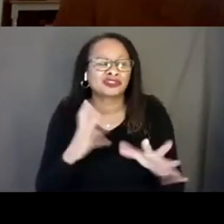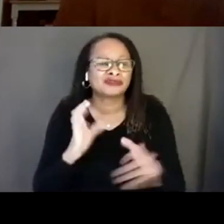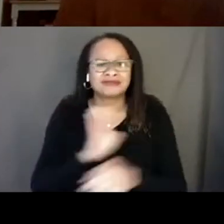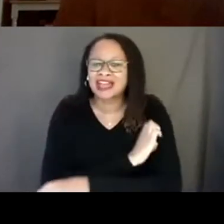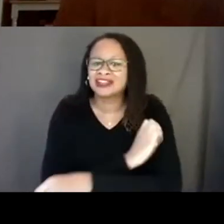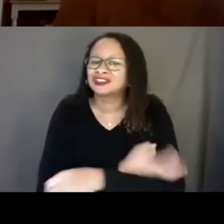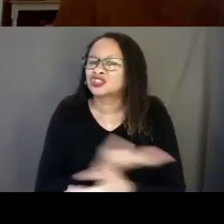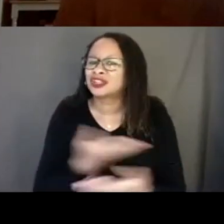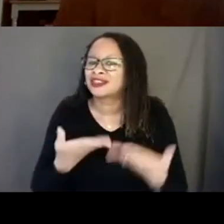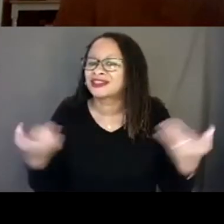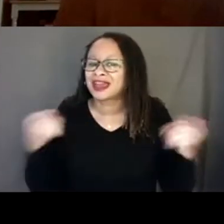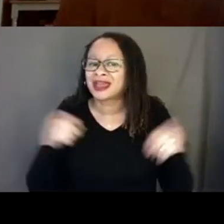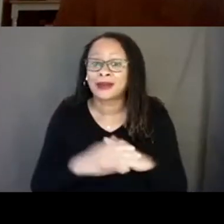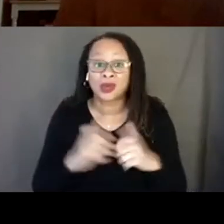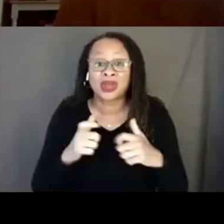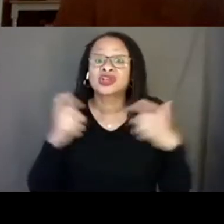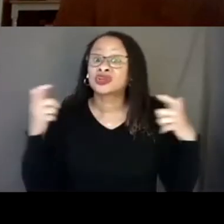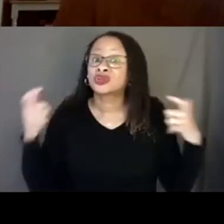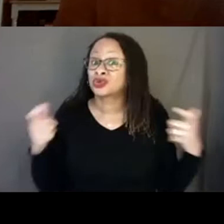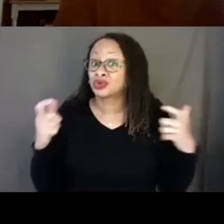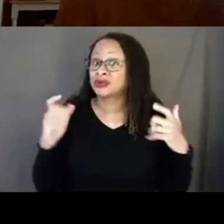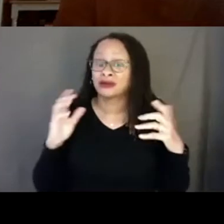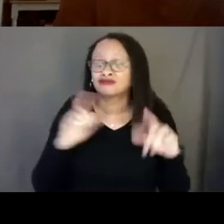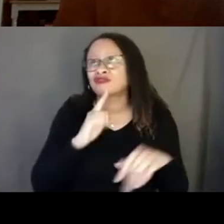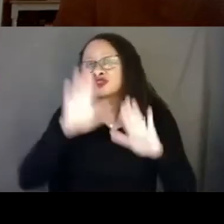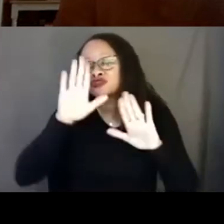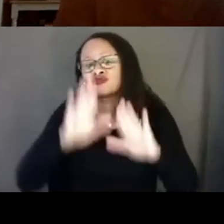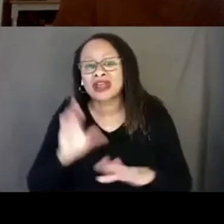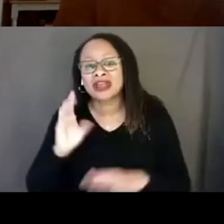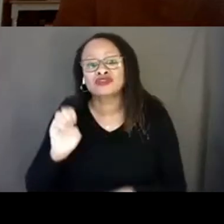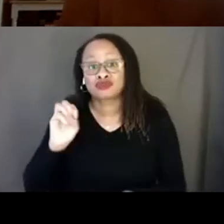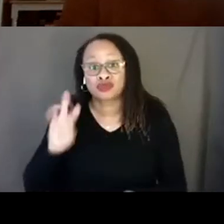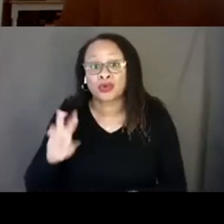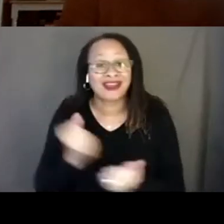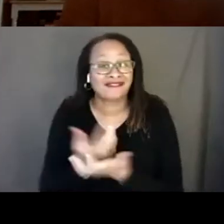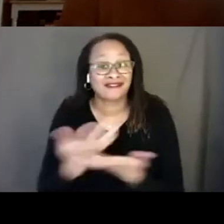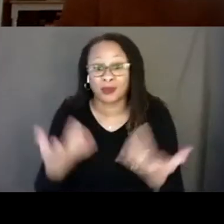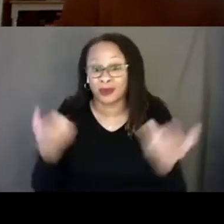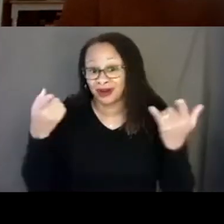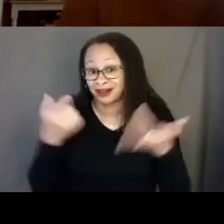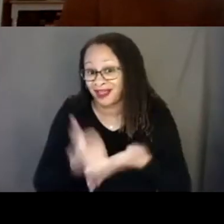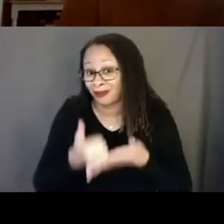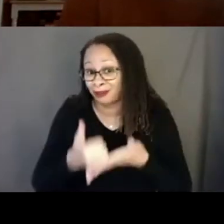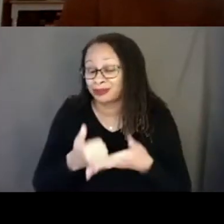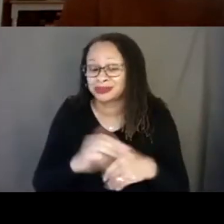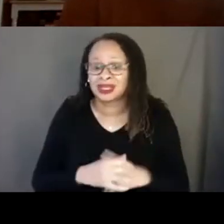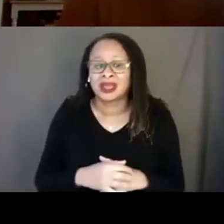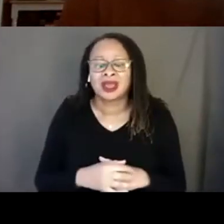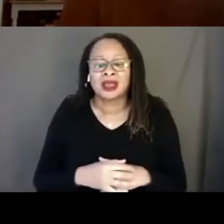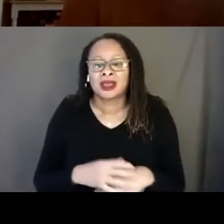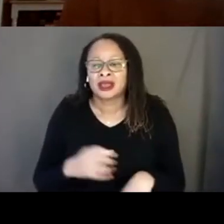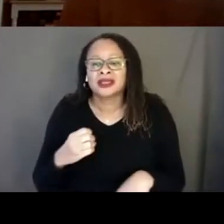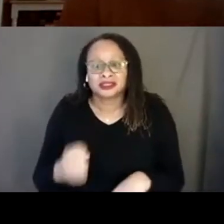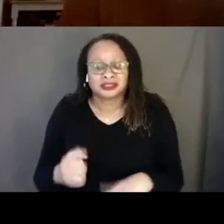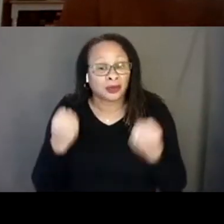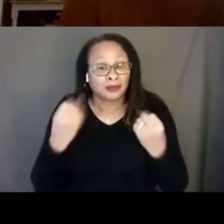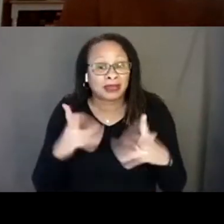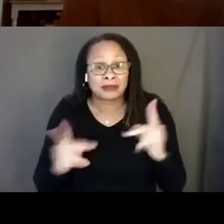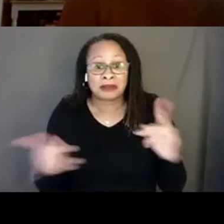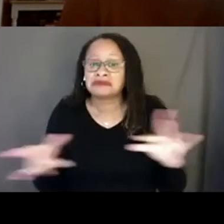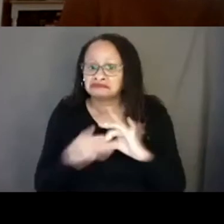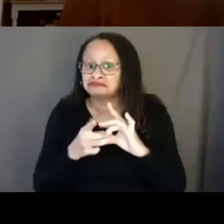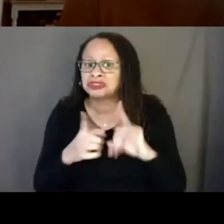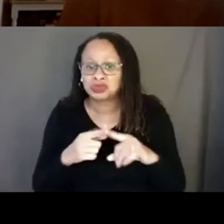had a really tremendous crew and everybody helped. And so I think we all, a lot of people were attached to the project for several